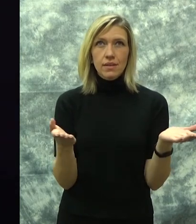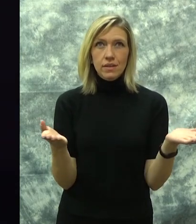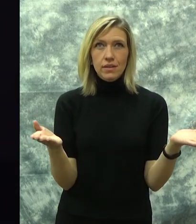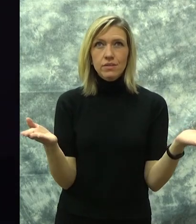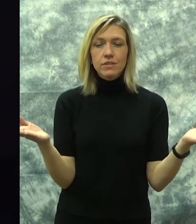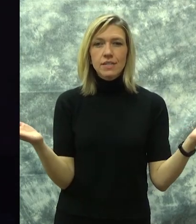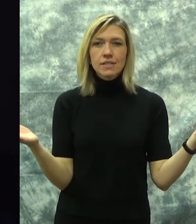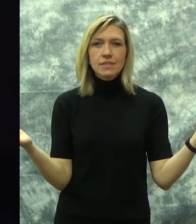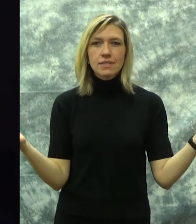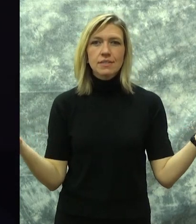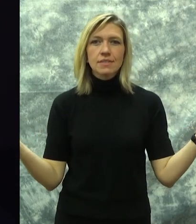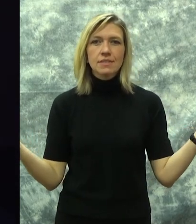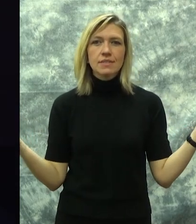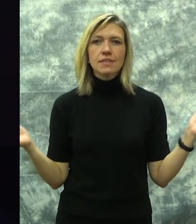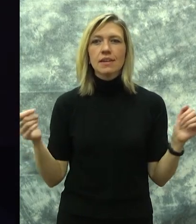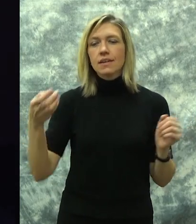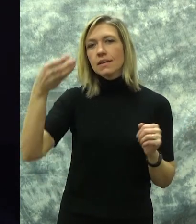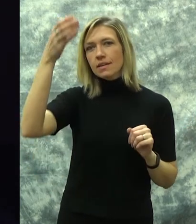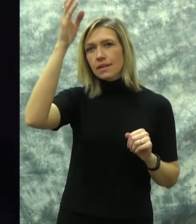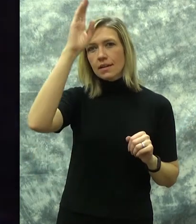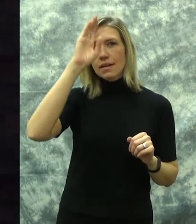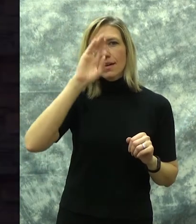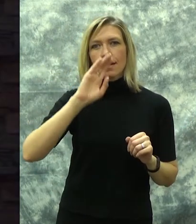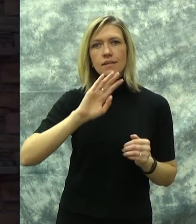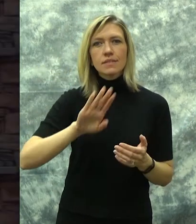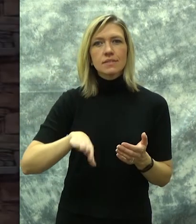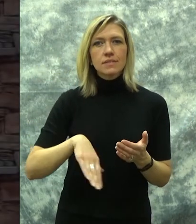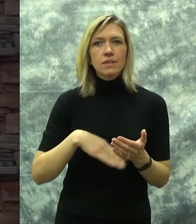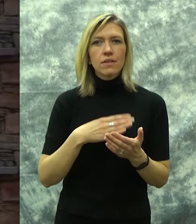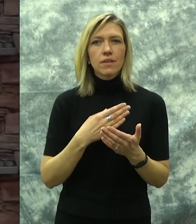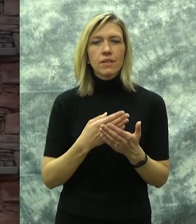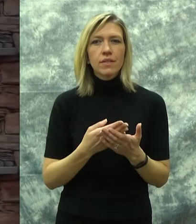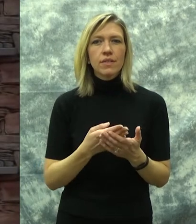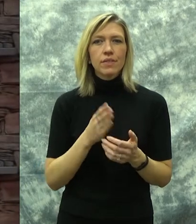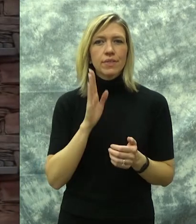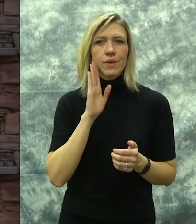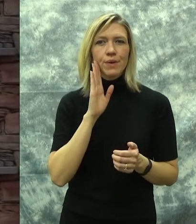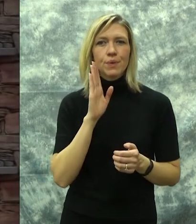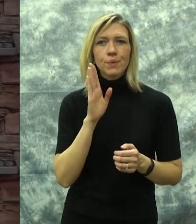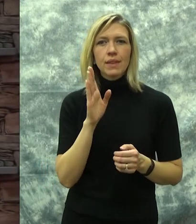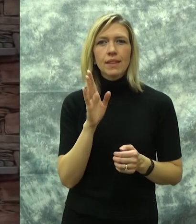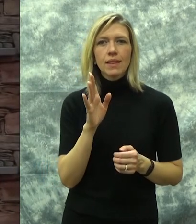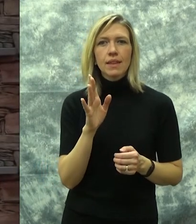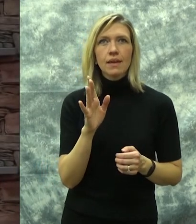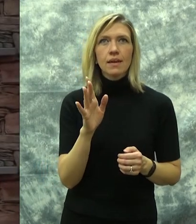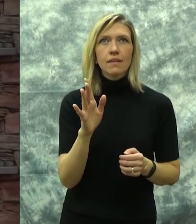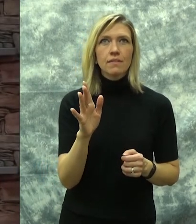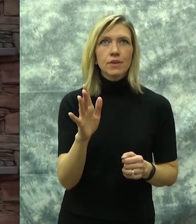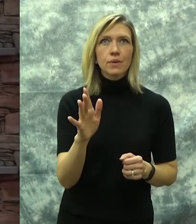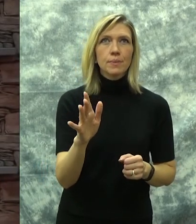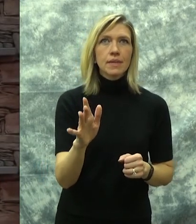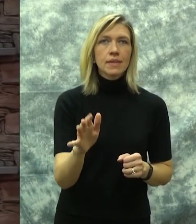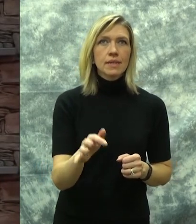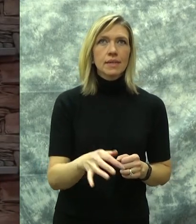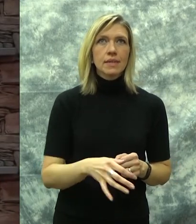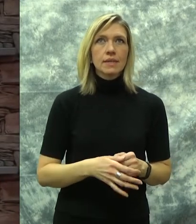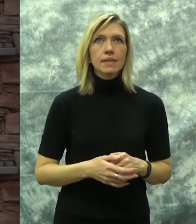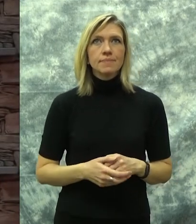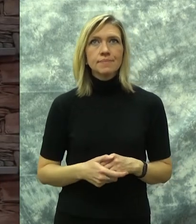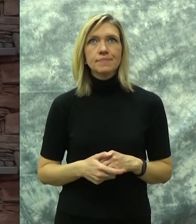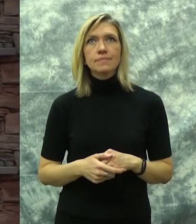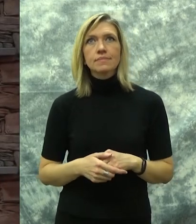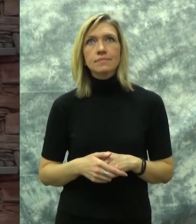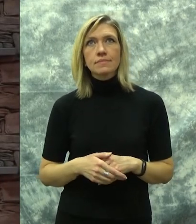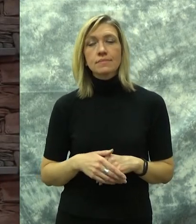there is. God is all there will ever